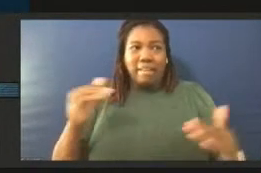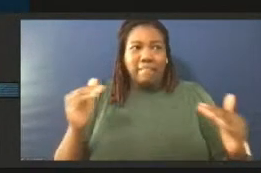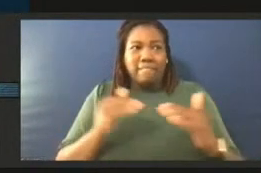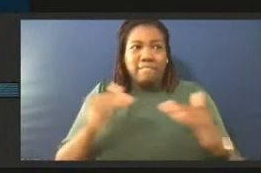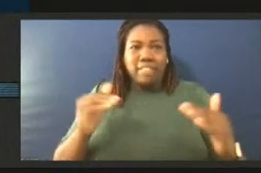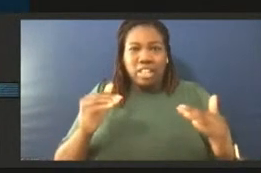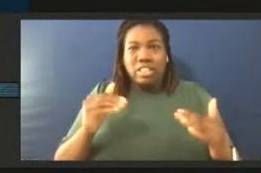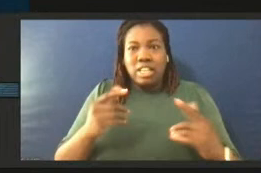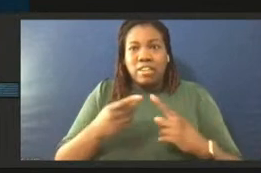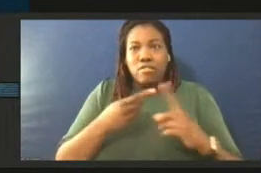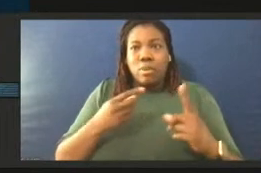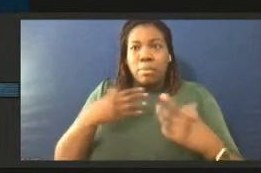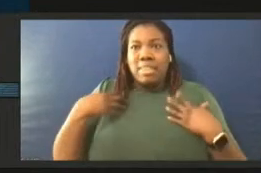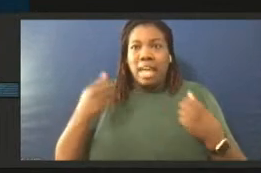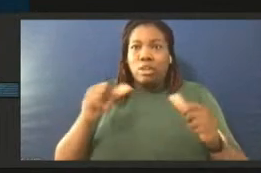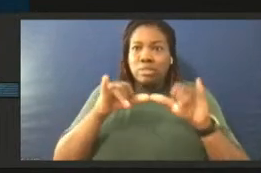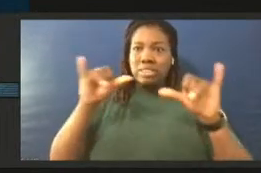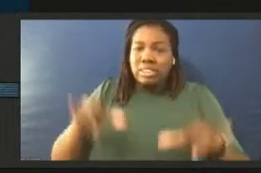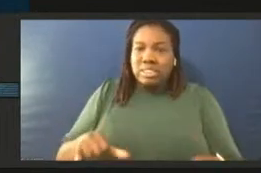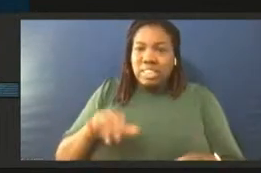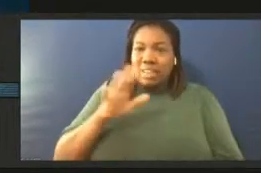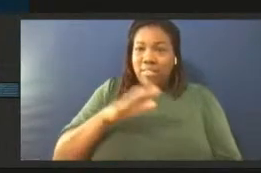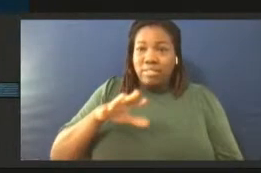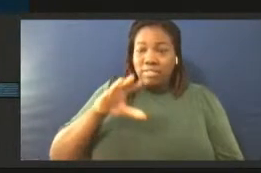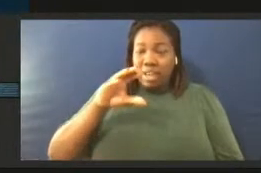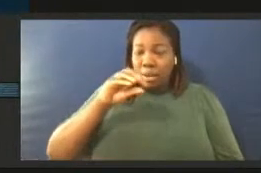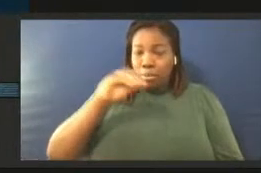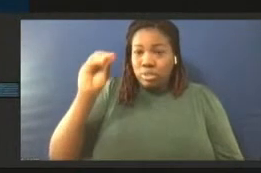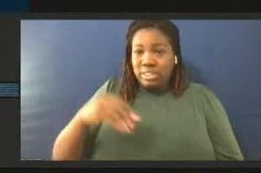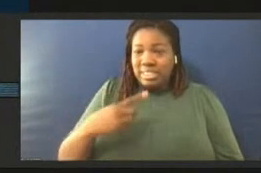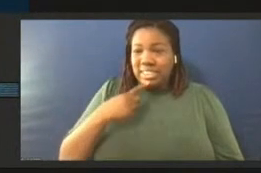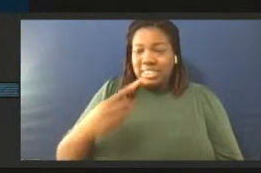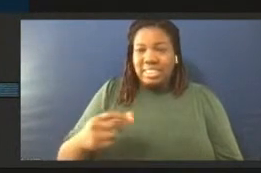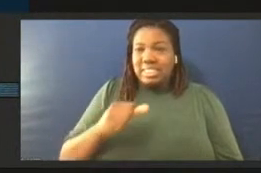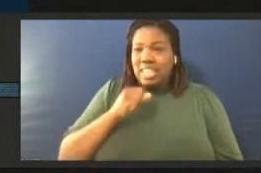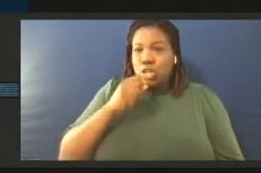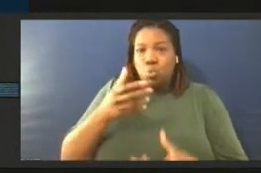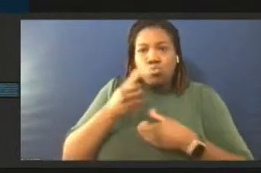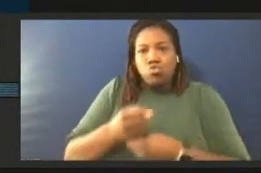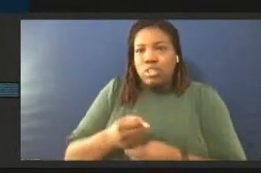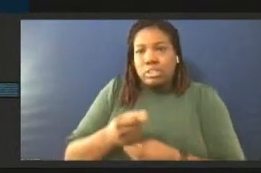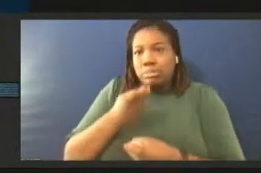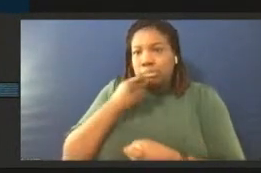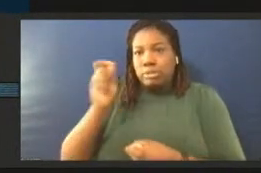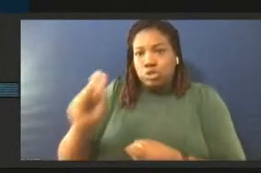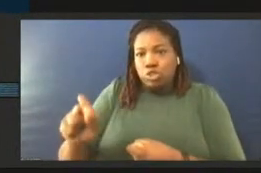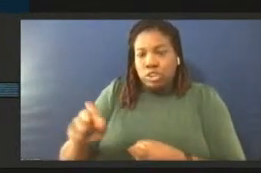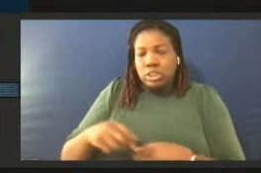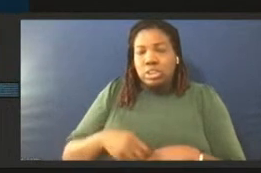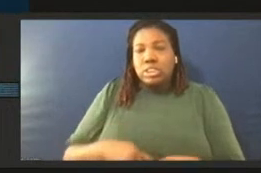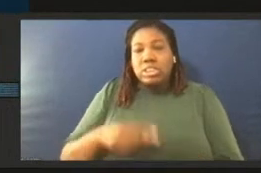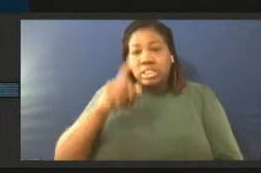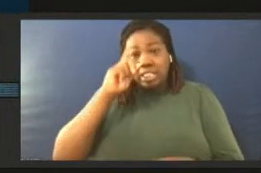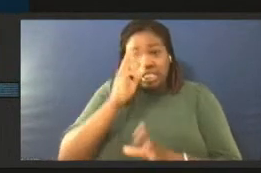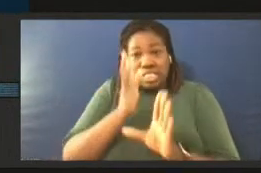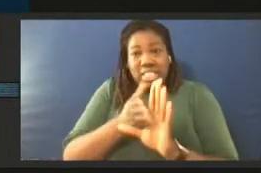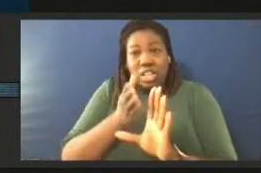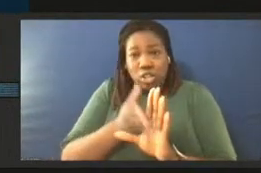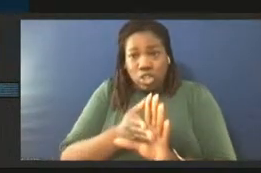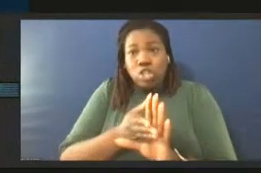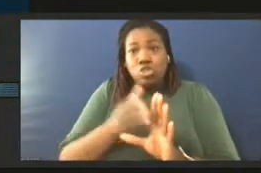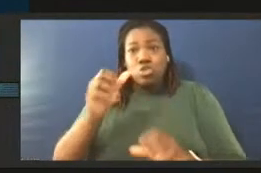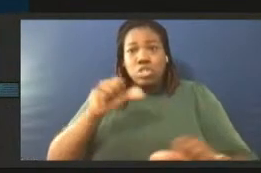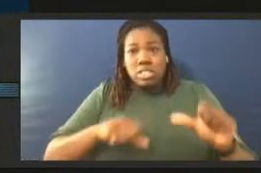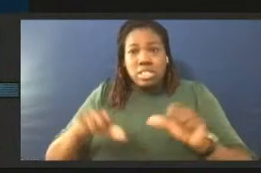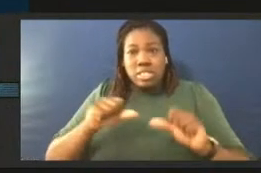healthcare system, and 55% say that they are completely distrustful. Psychological science provides a lens